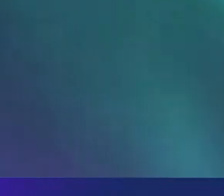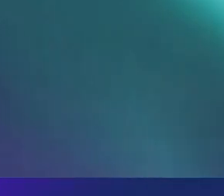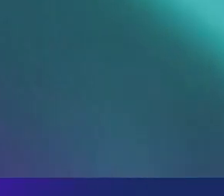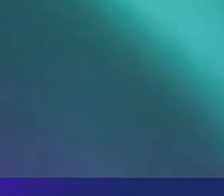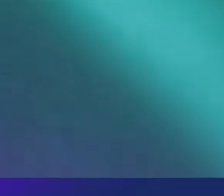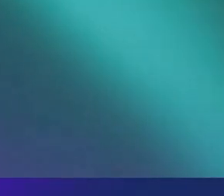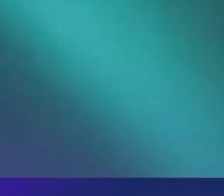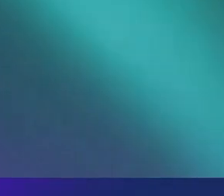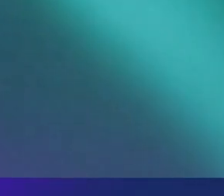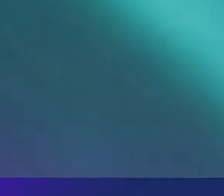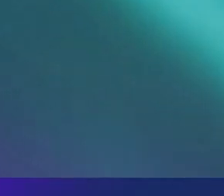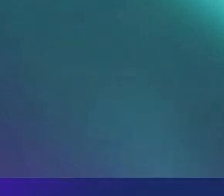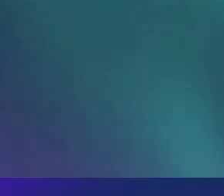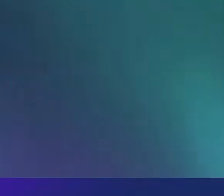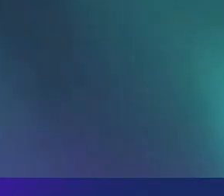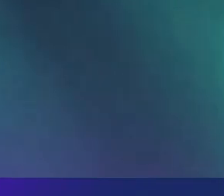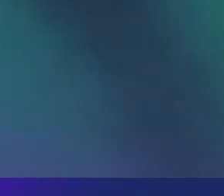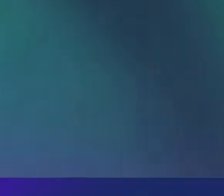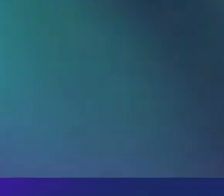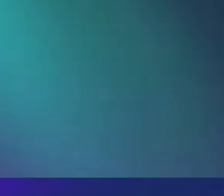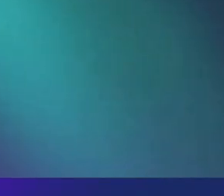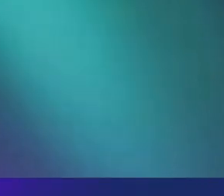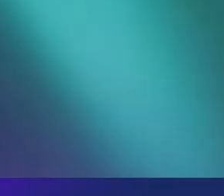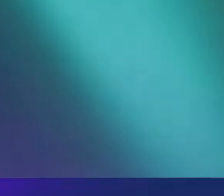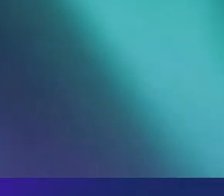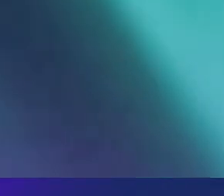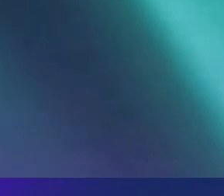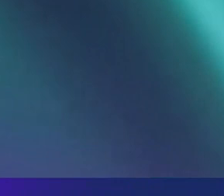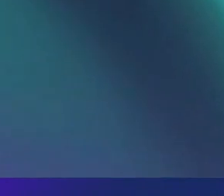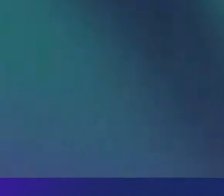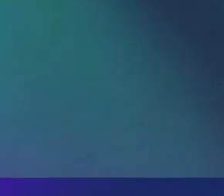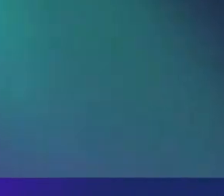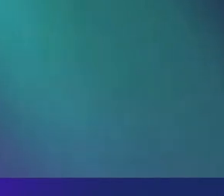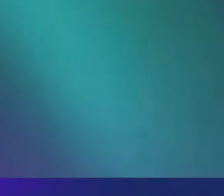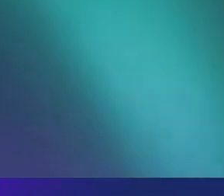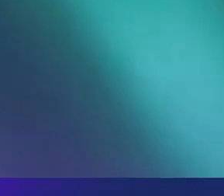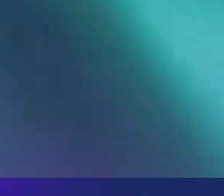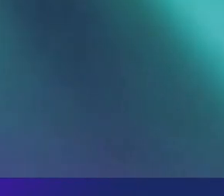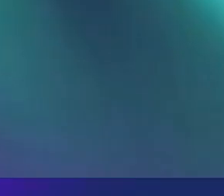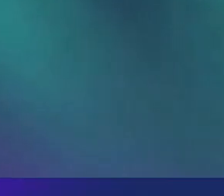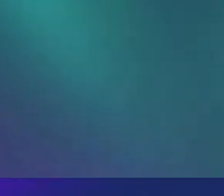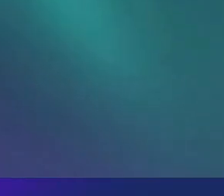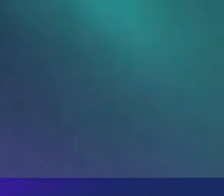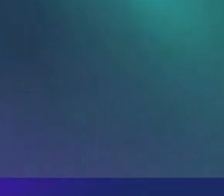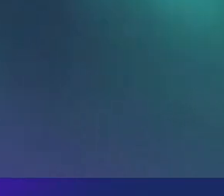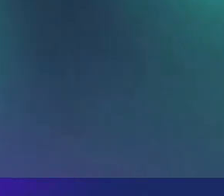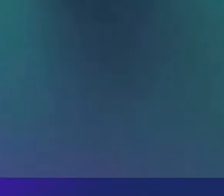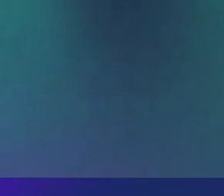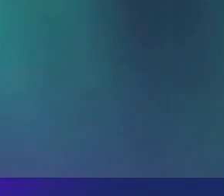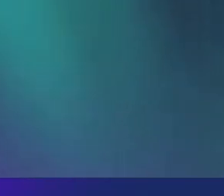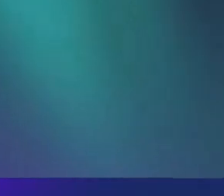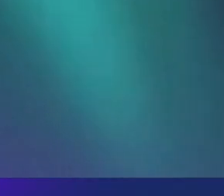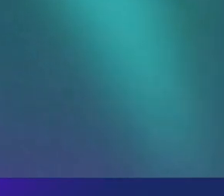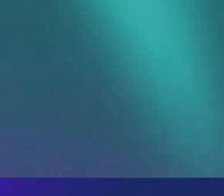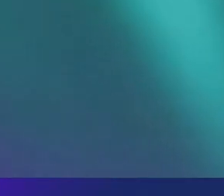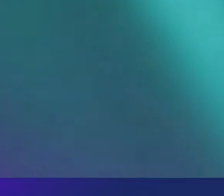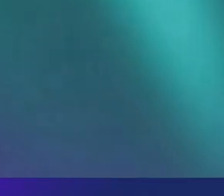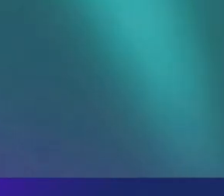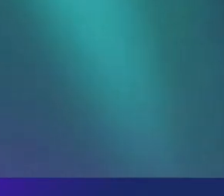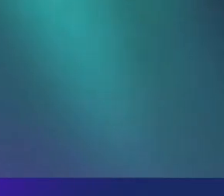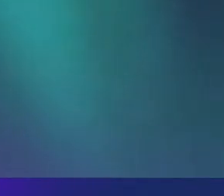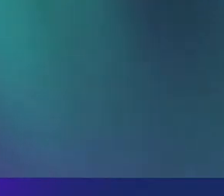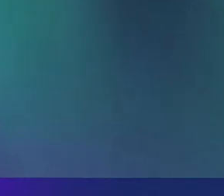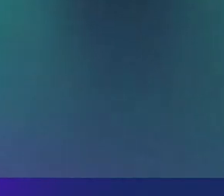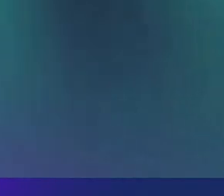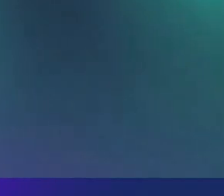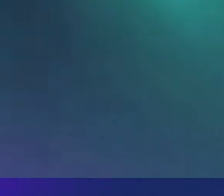chairman speak on the decisions of the committee. If you require some further clarifications, Jean-Charles will give you the